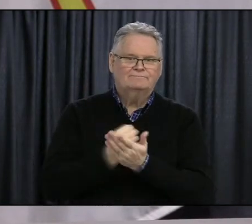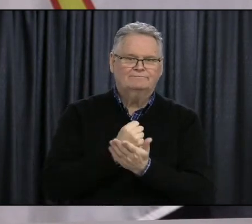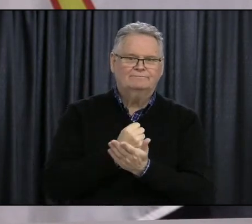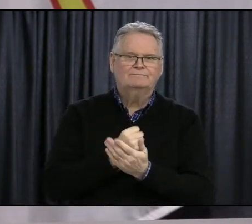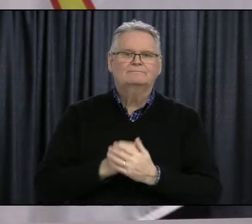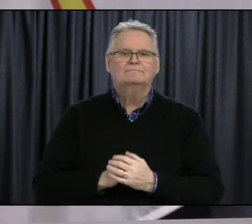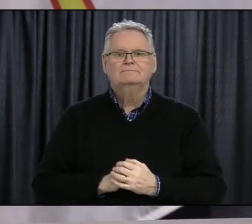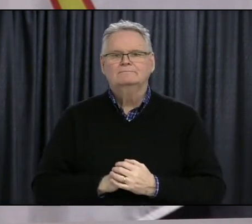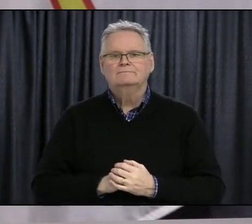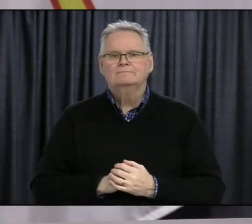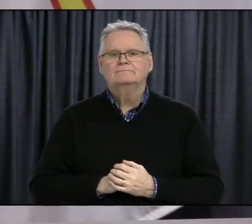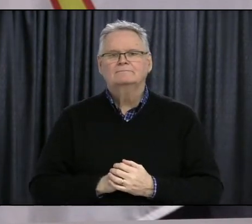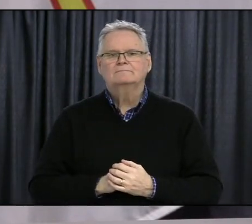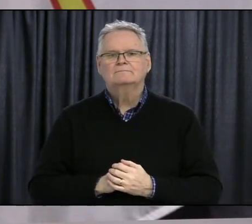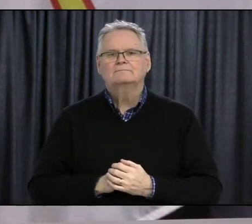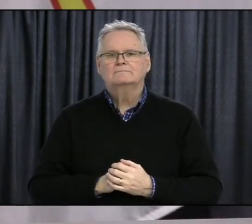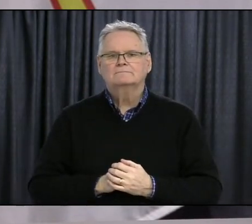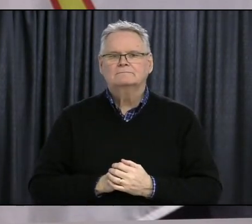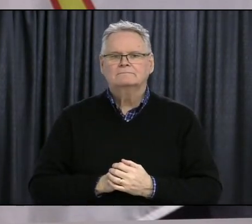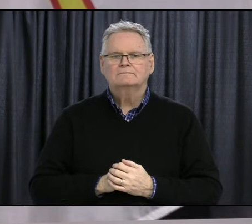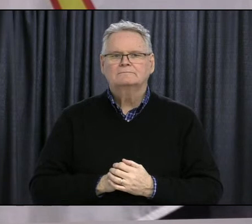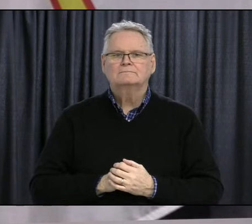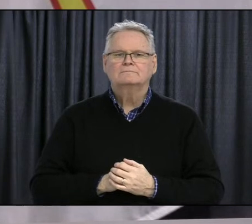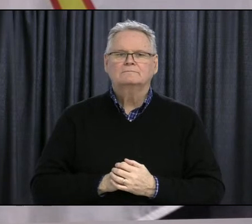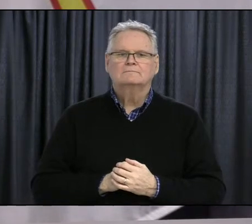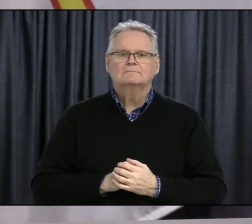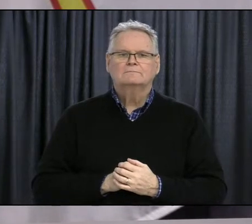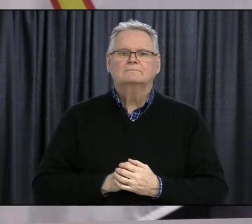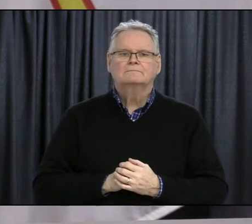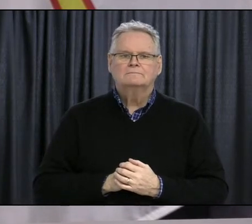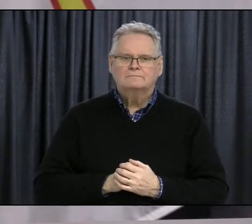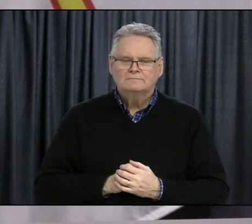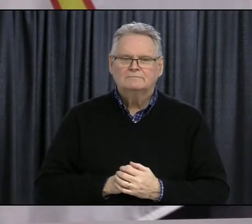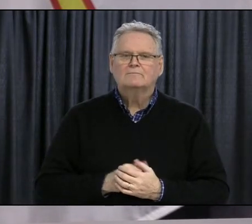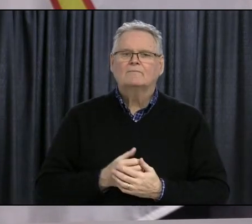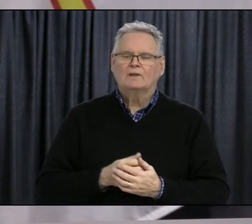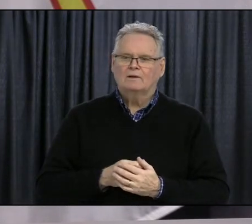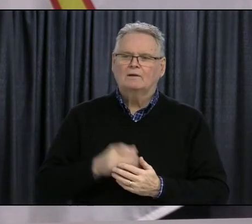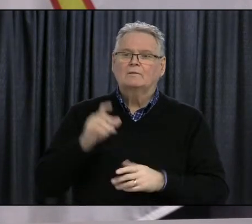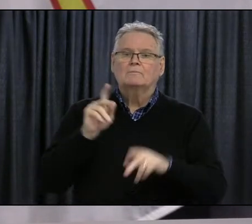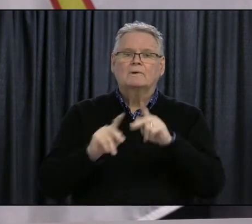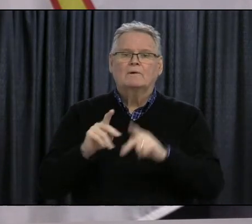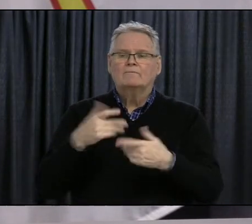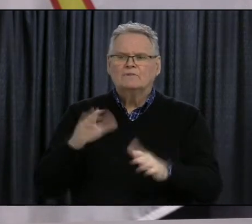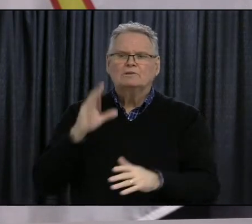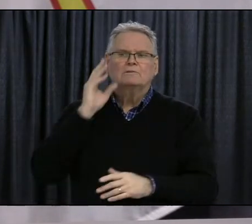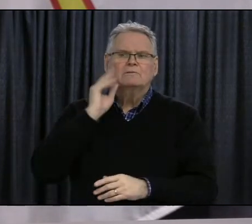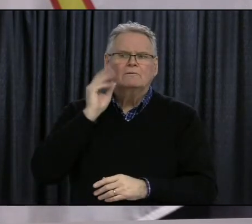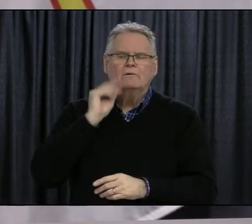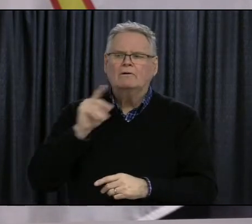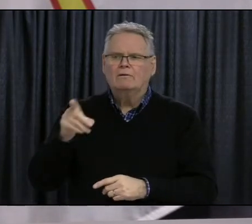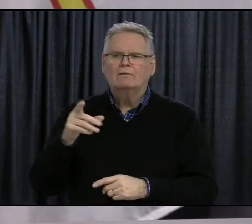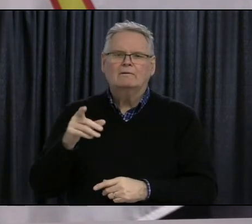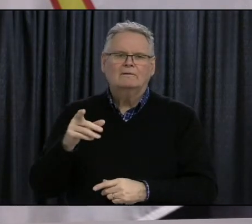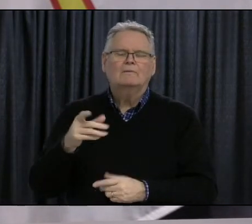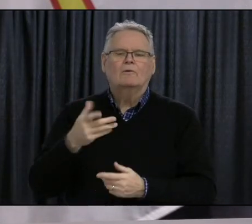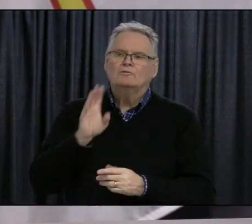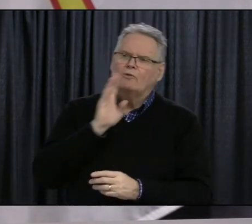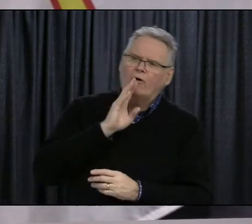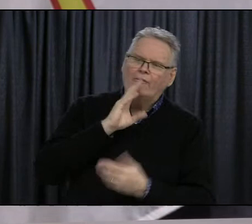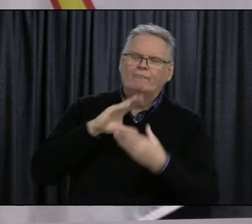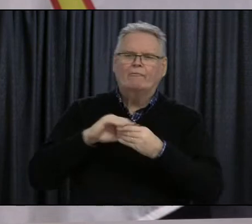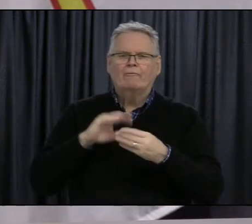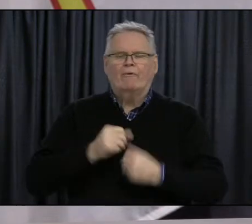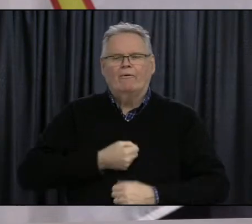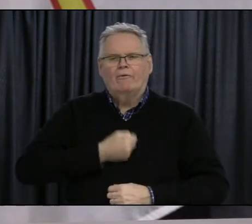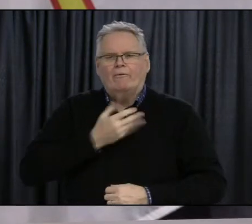a senior who is feeling alone and isolated. We are all in this together. So choose kindness, choose compassion,